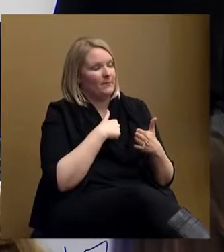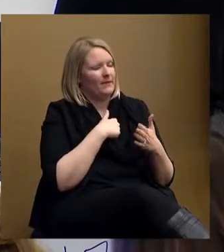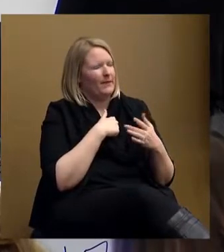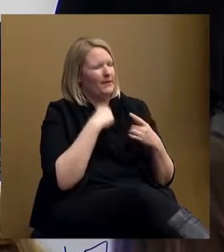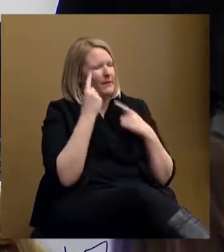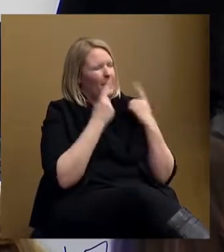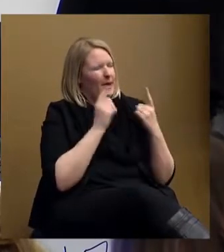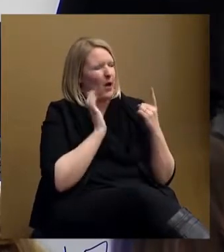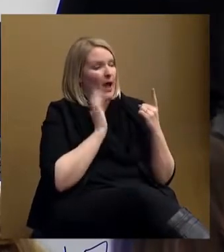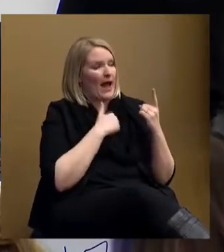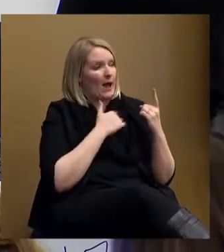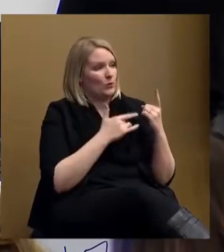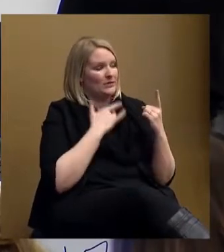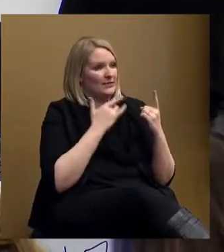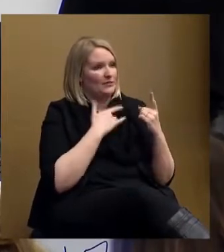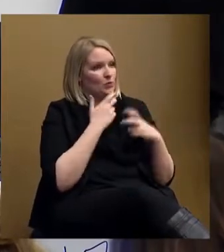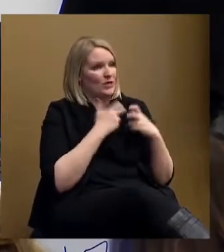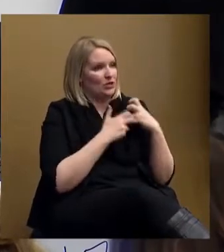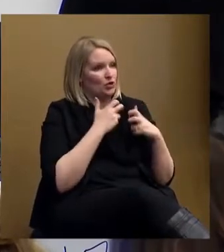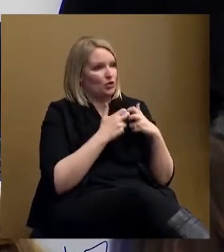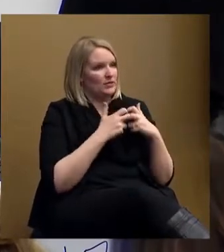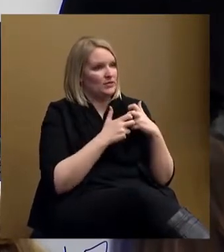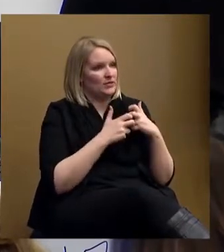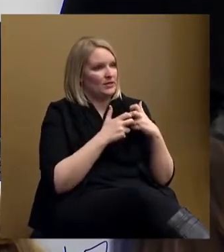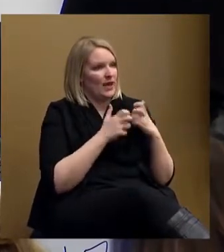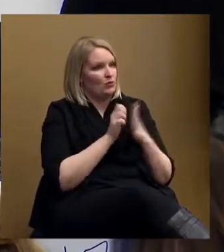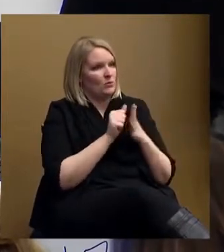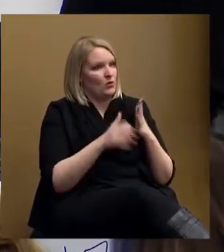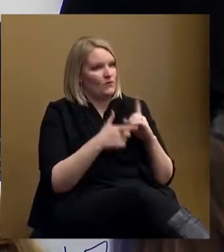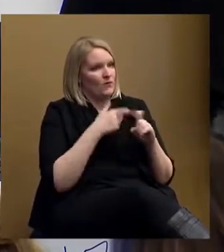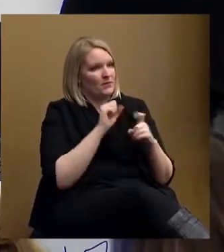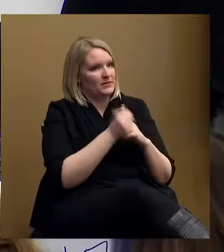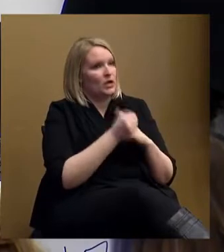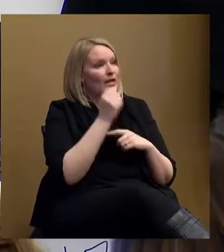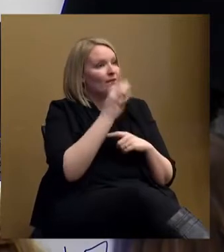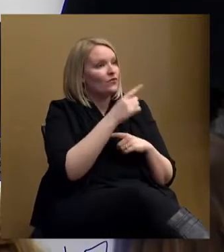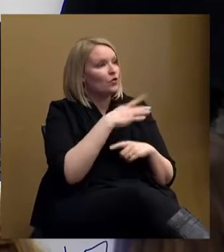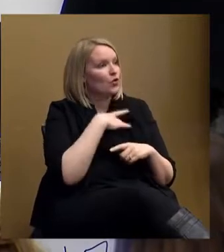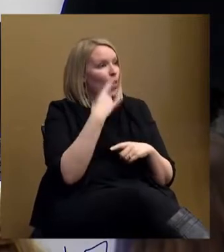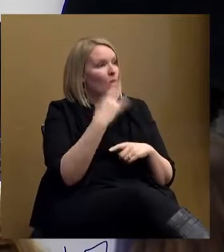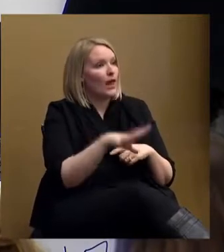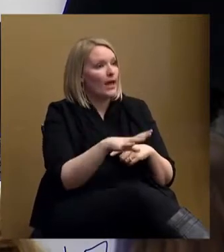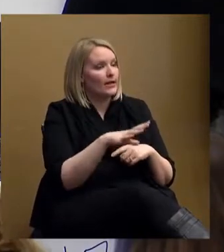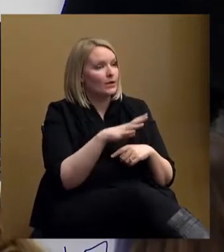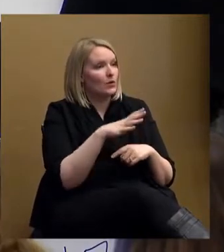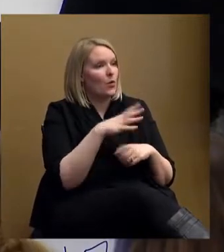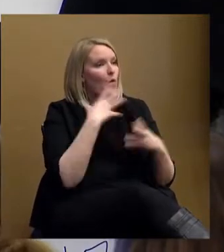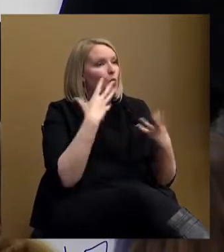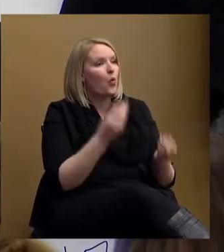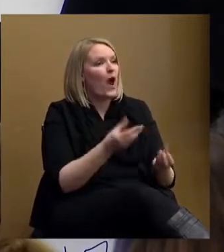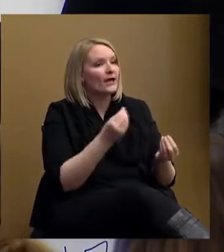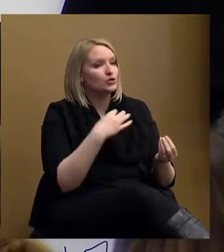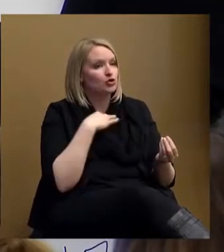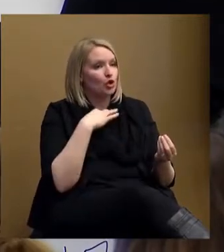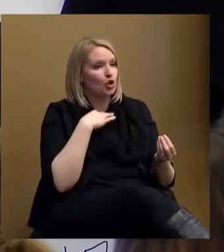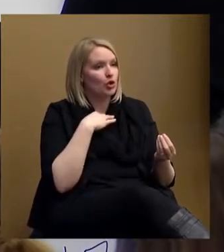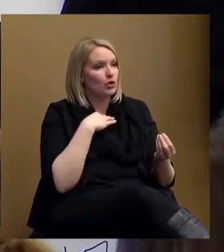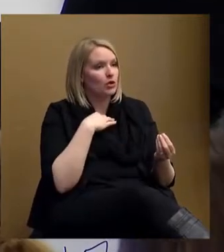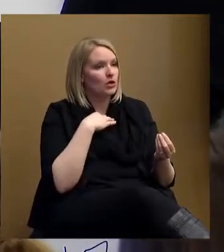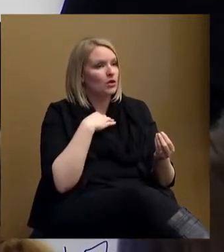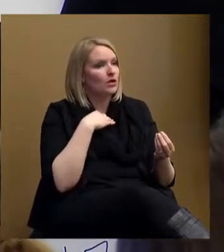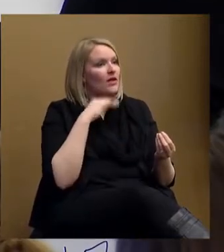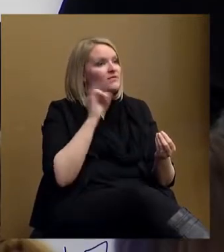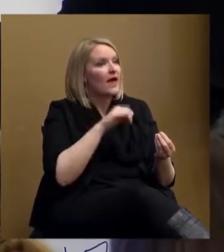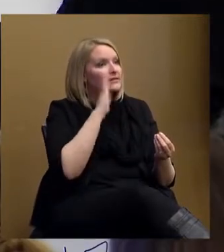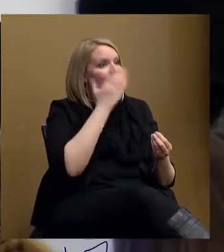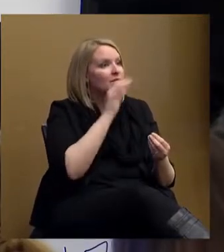issues out of it. Like if you're the person that can't stand the wet shirt and you've got the shirt chewer, this seems like the worst behavior